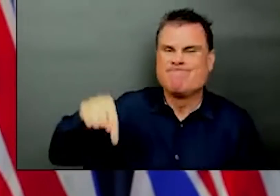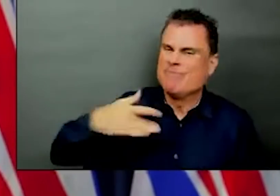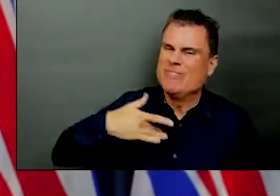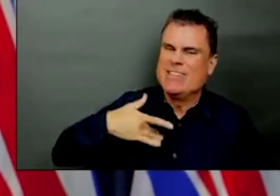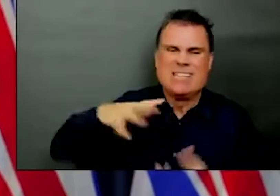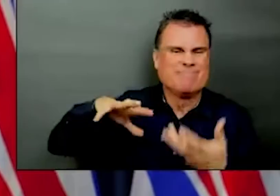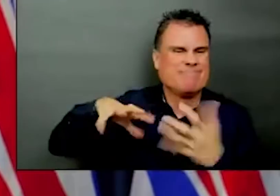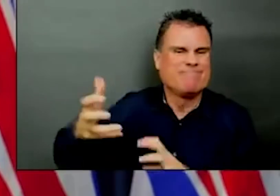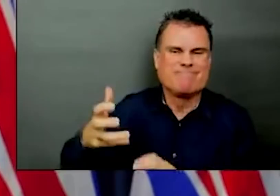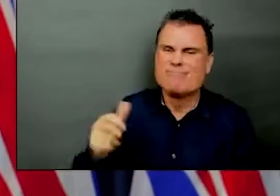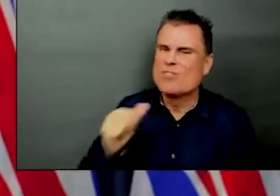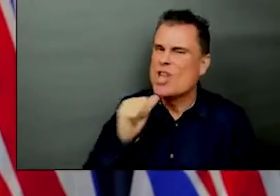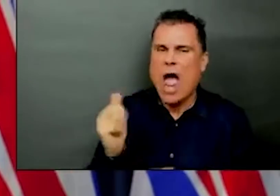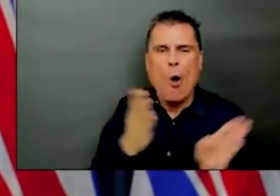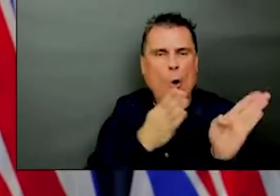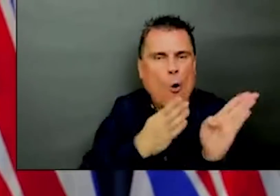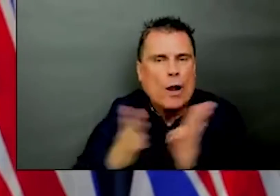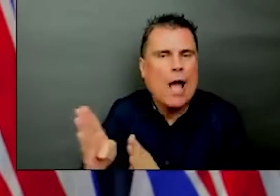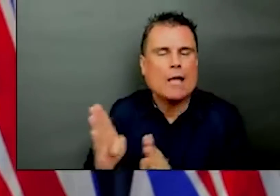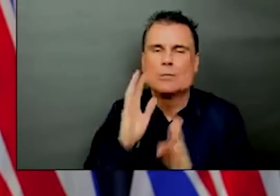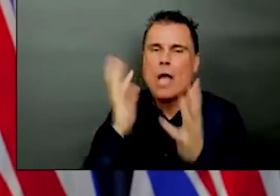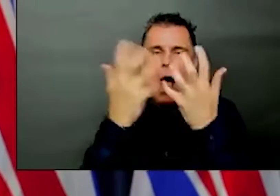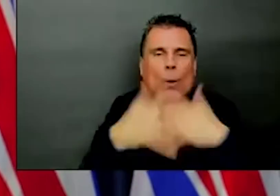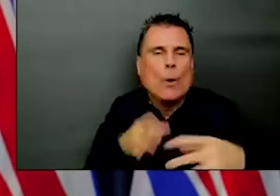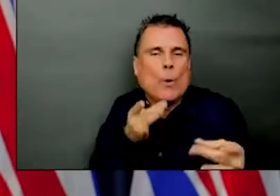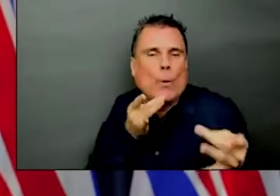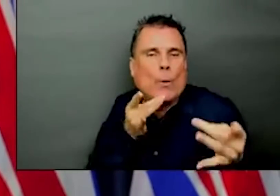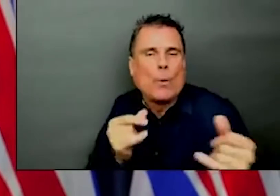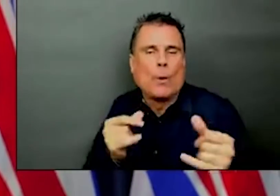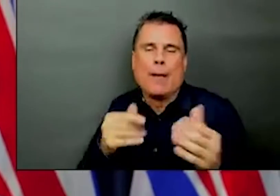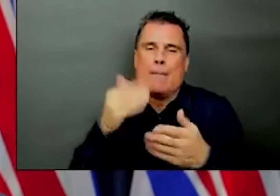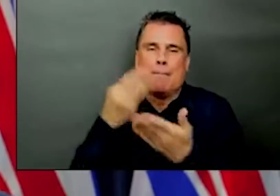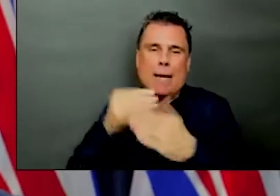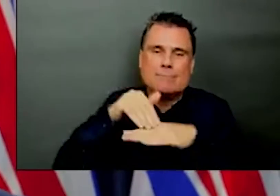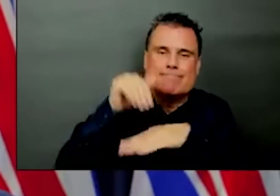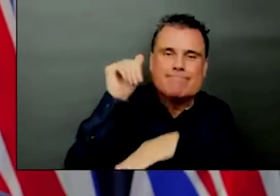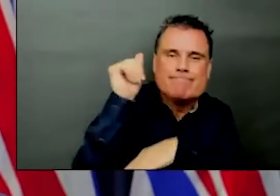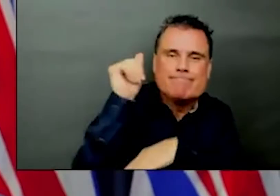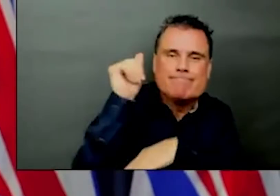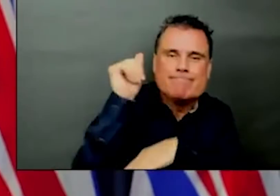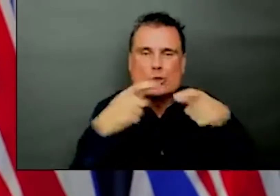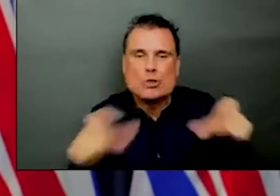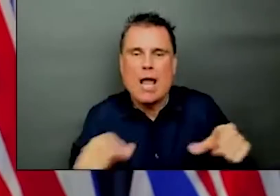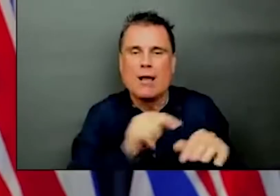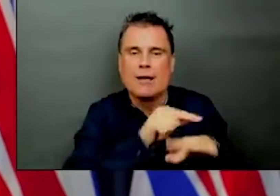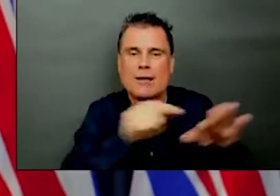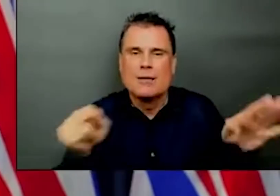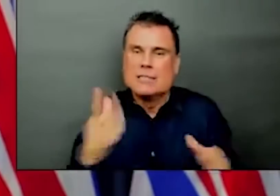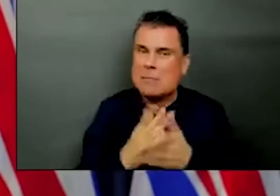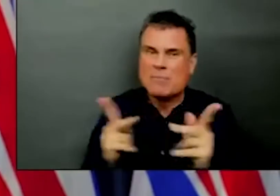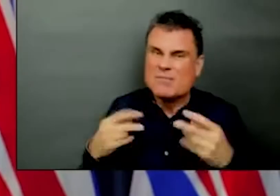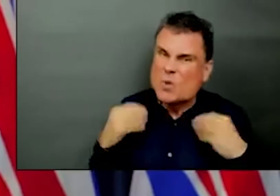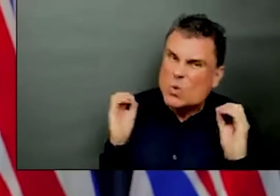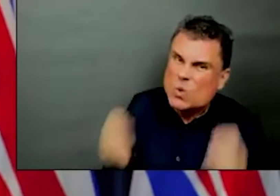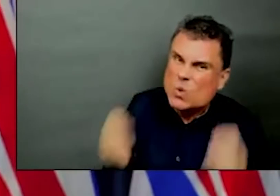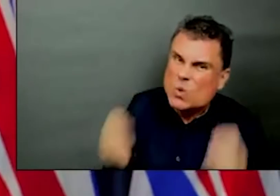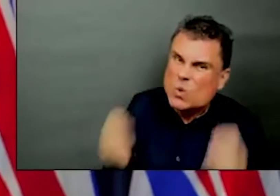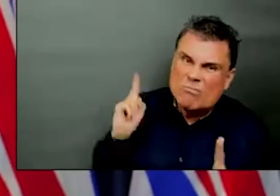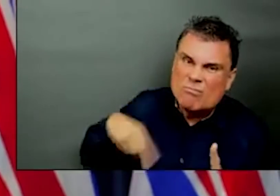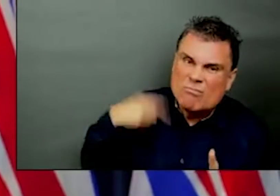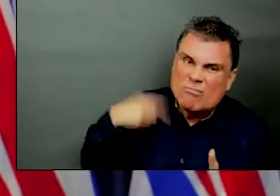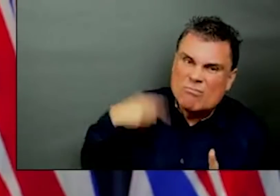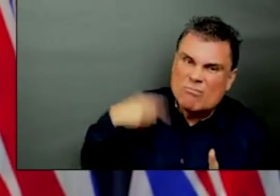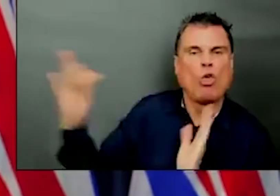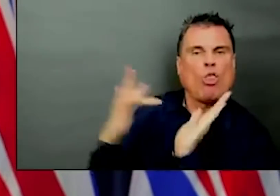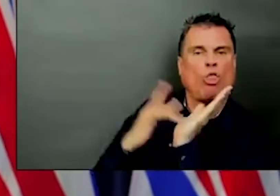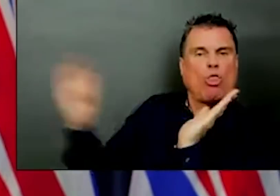well. I guess it makes people lose faith, it makes people lose trust, and it makes people feel like they're ripped off. So I guess, what do you say about that, the people who are still desperately